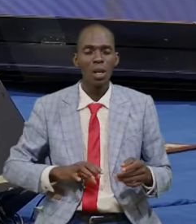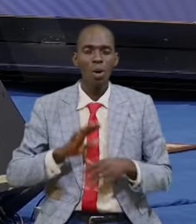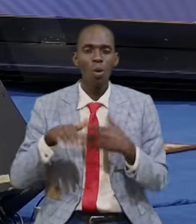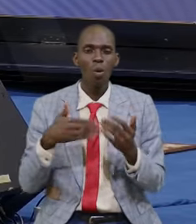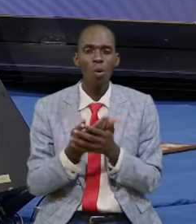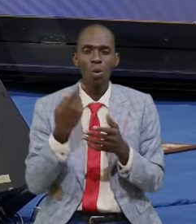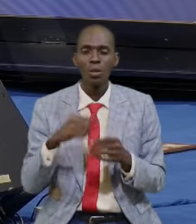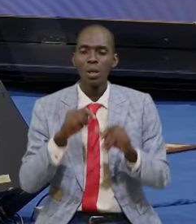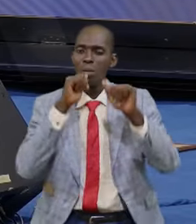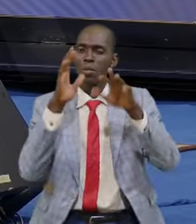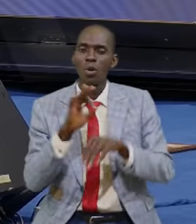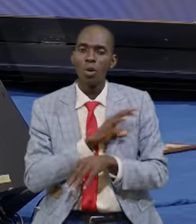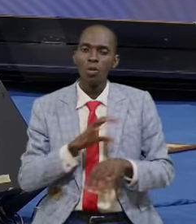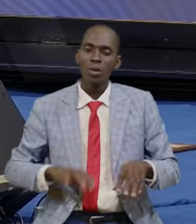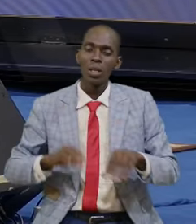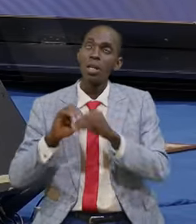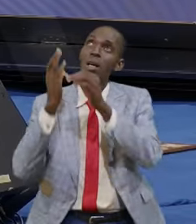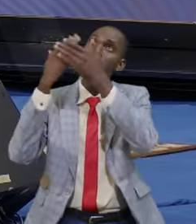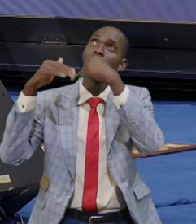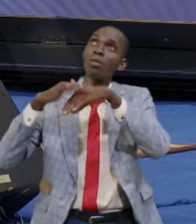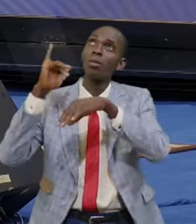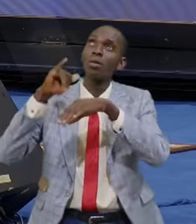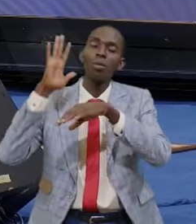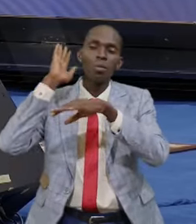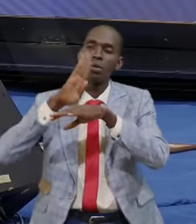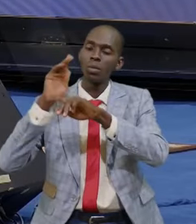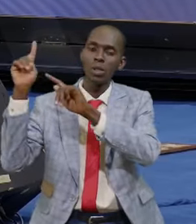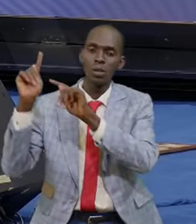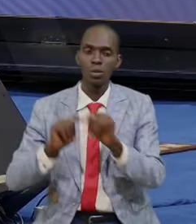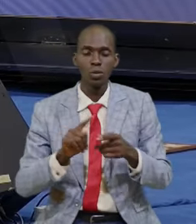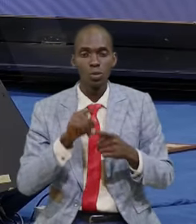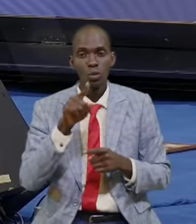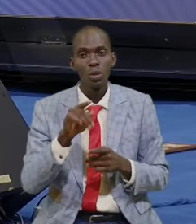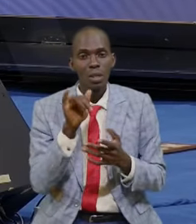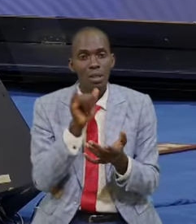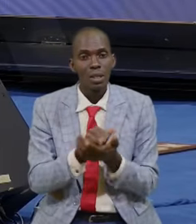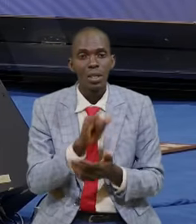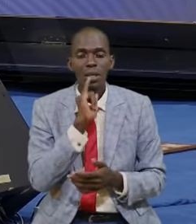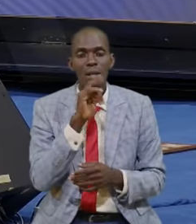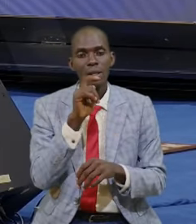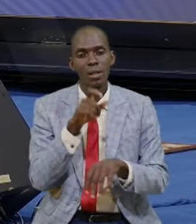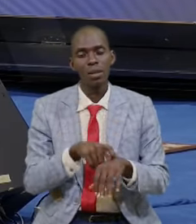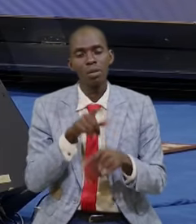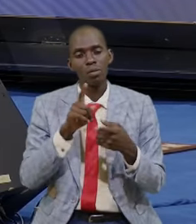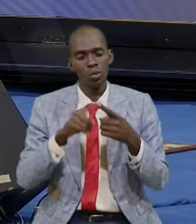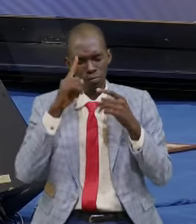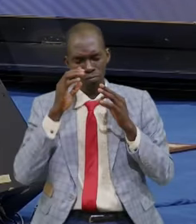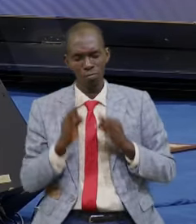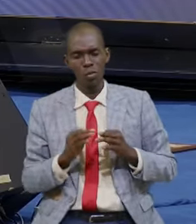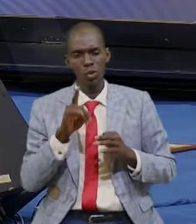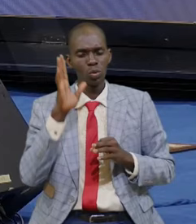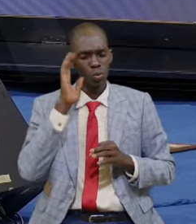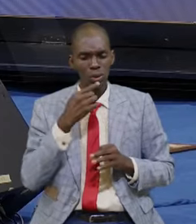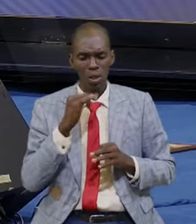heavenly places will belong to you. That's the time to decide. And you'll be able to say, I've decided to